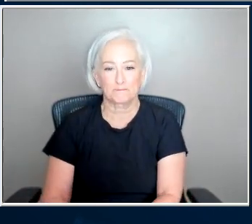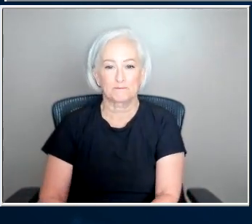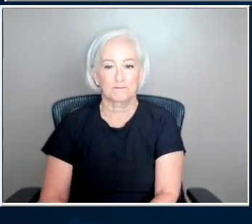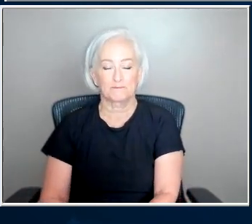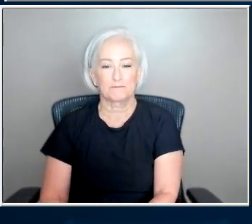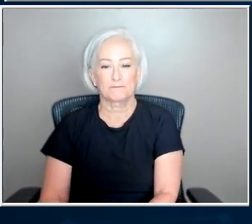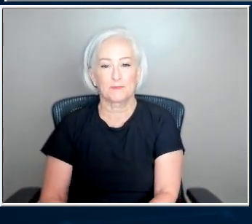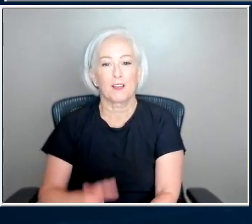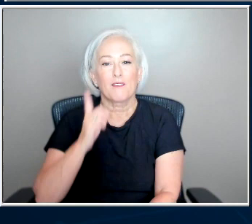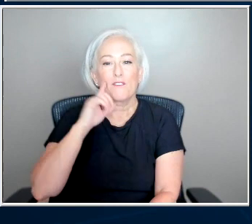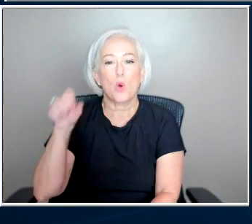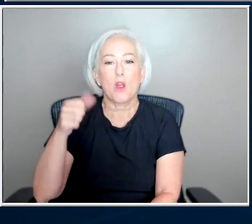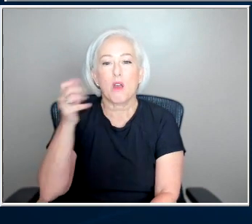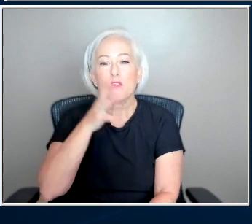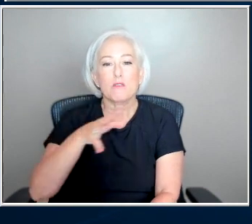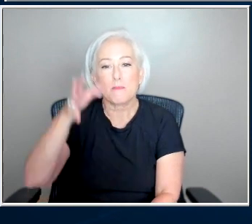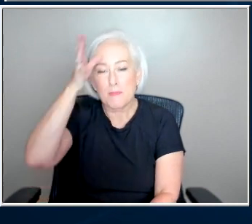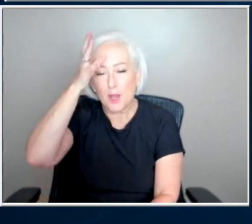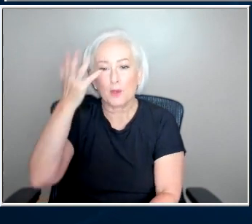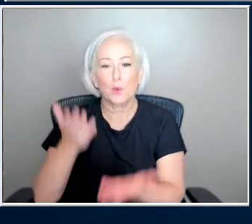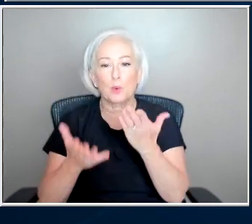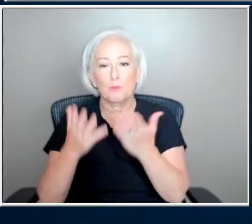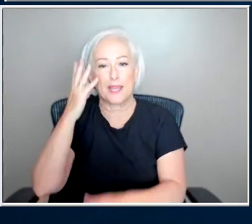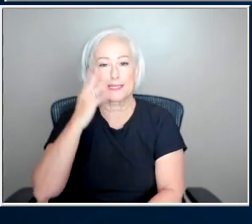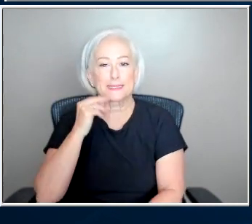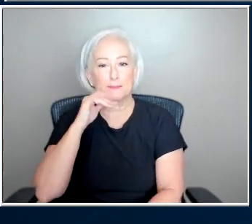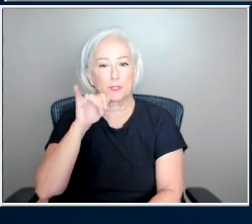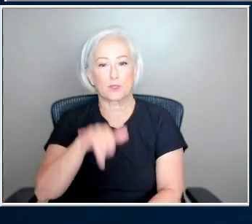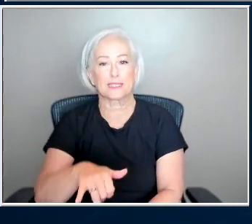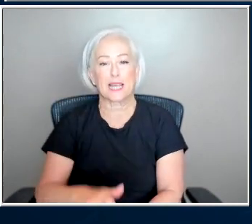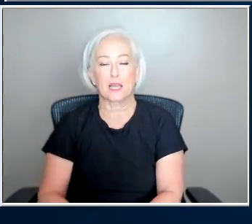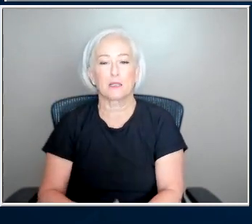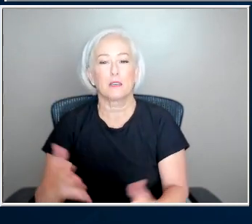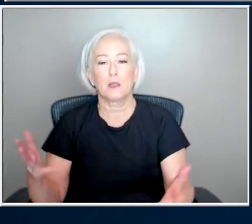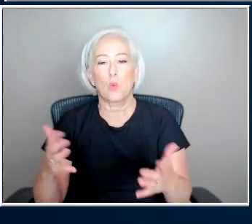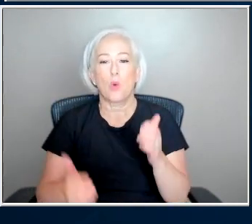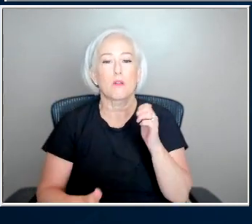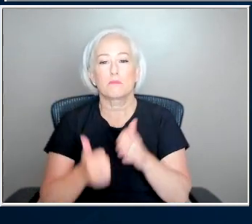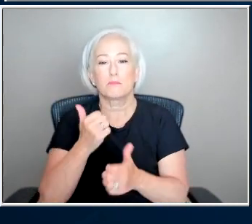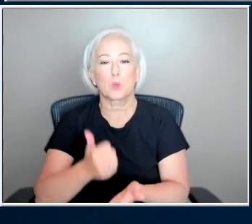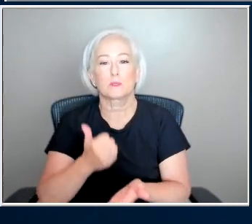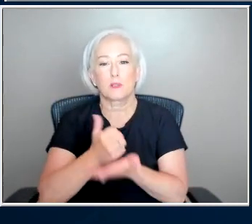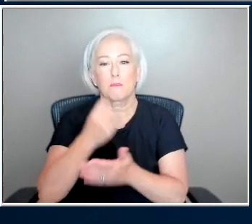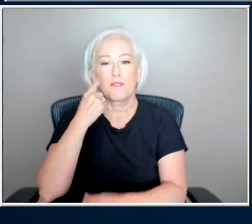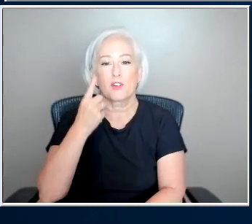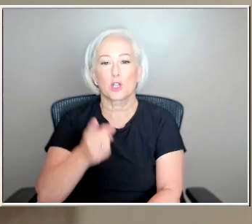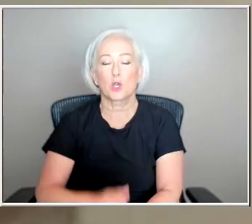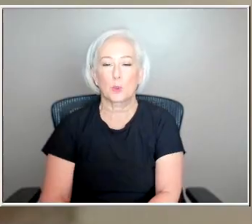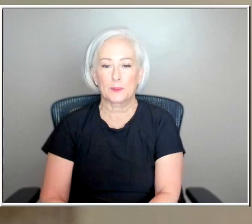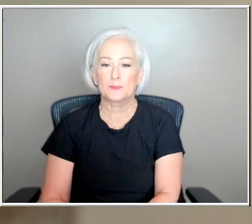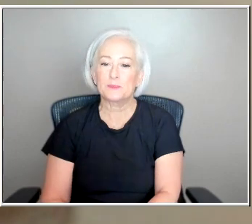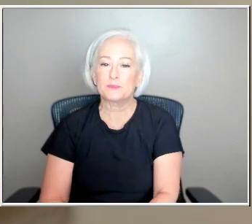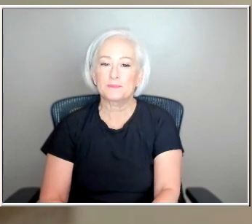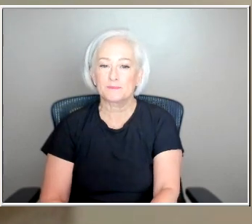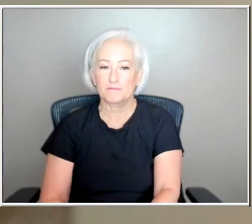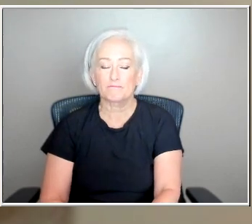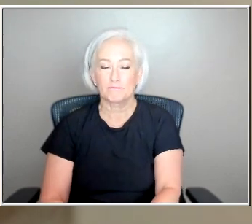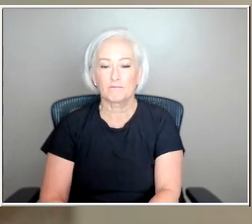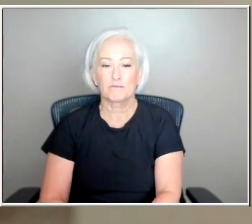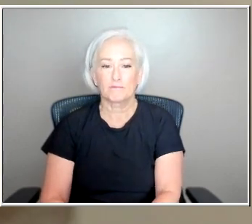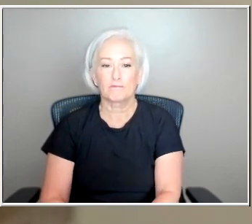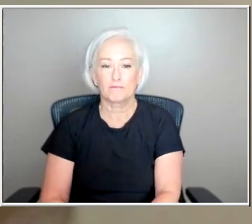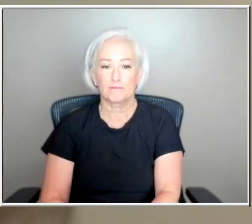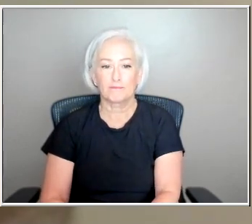through it or may go through it, what did you find the most helpful and supportive? Yeah, I mean, the fact that they are